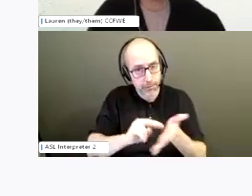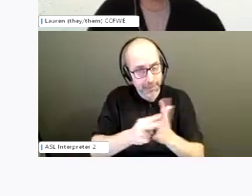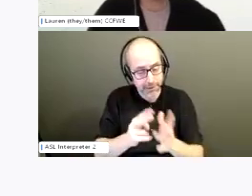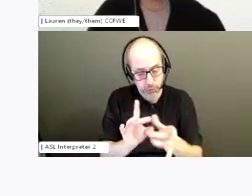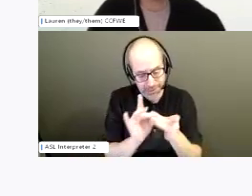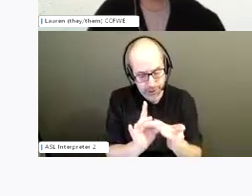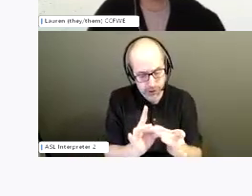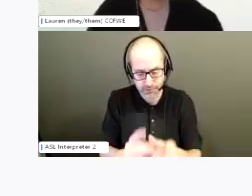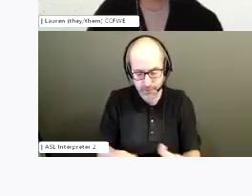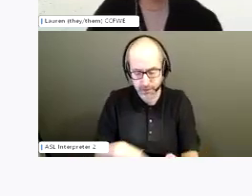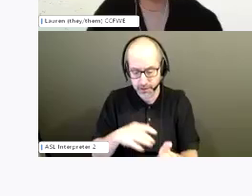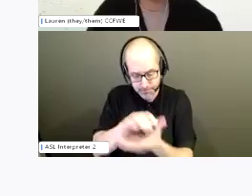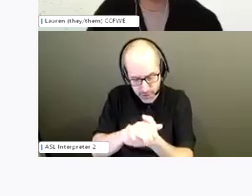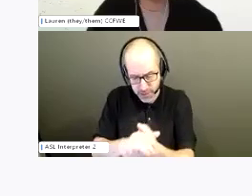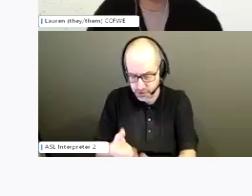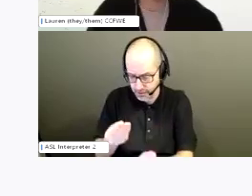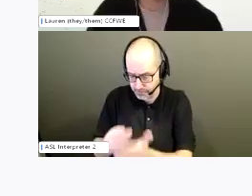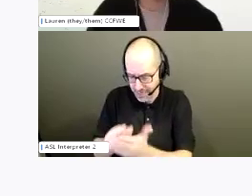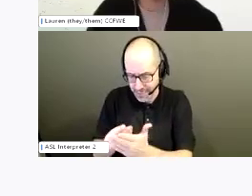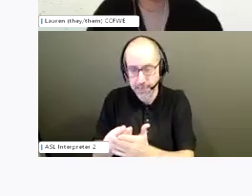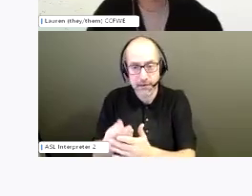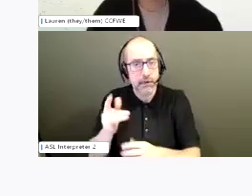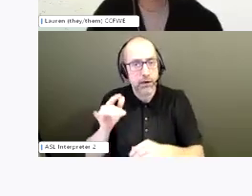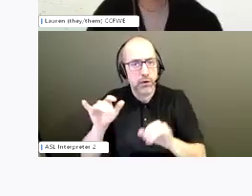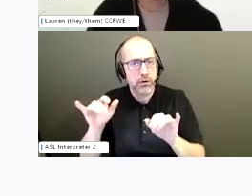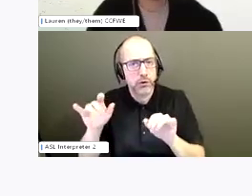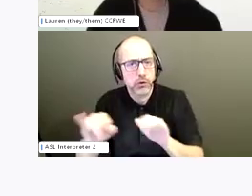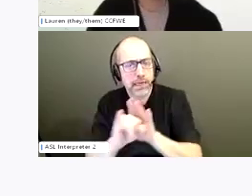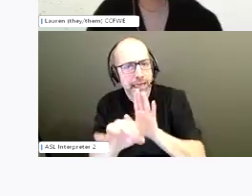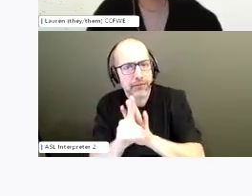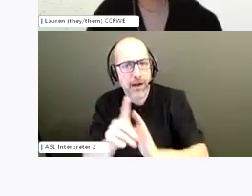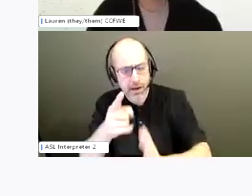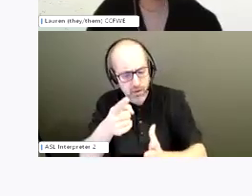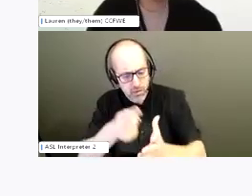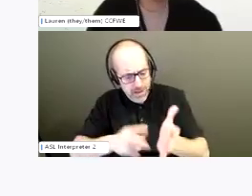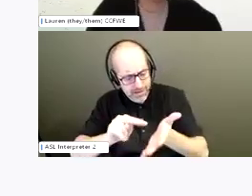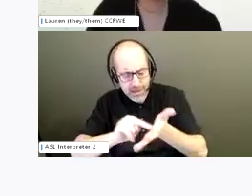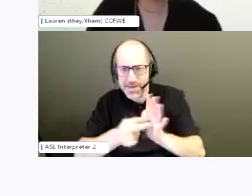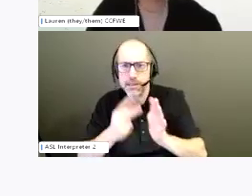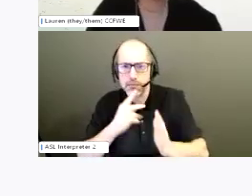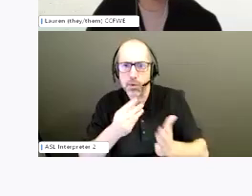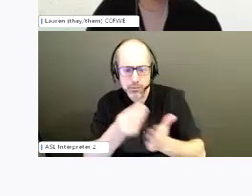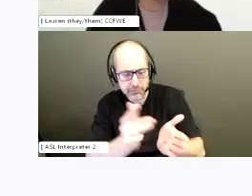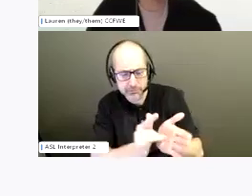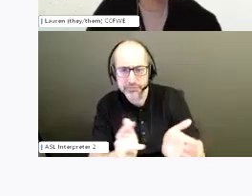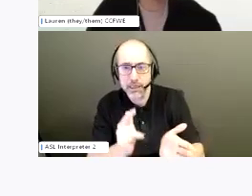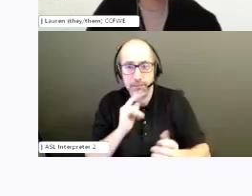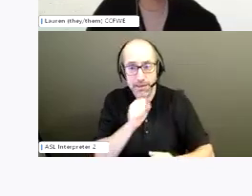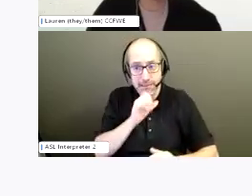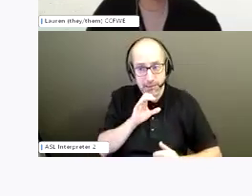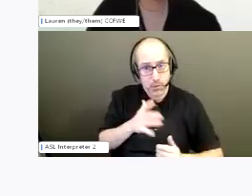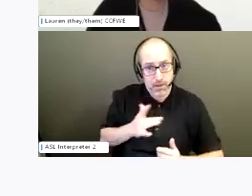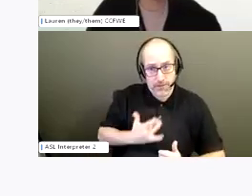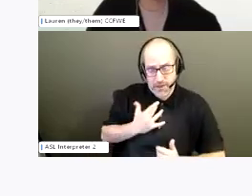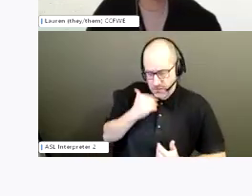how economic abuse is talked about. Senior survivors may face fear of stigma, shame, or loss of relationship